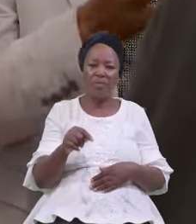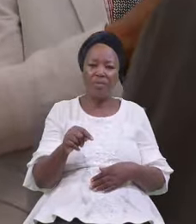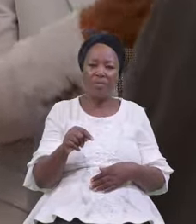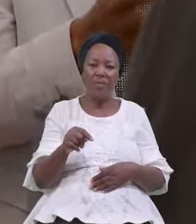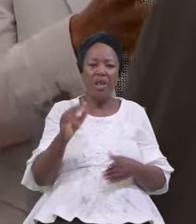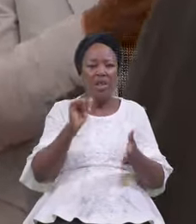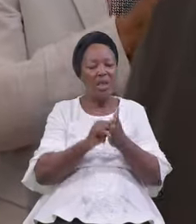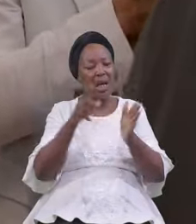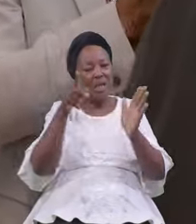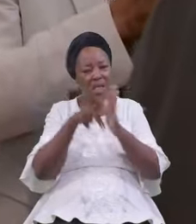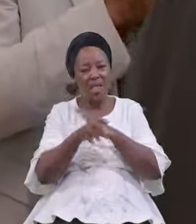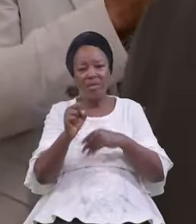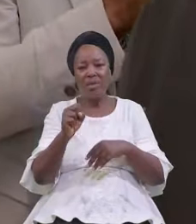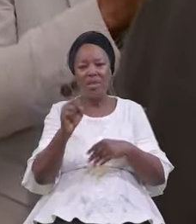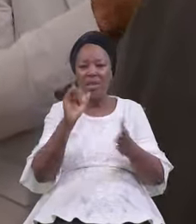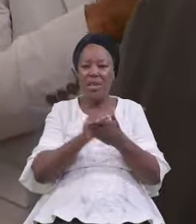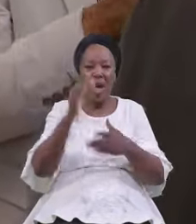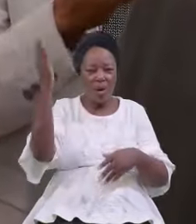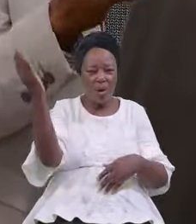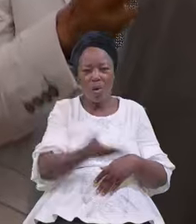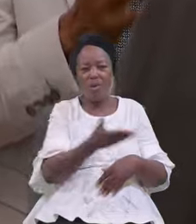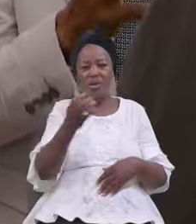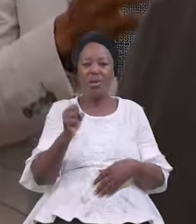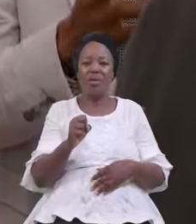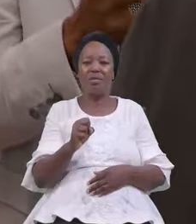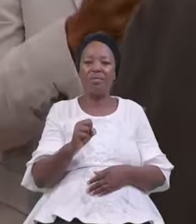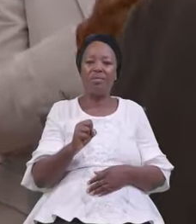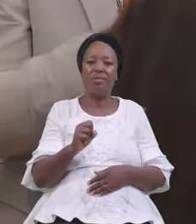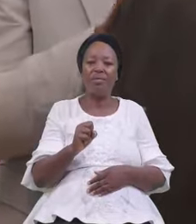that kills, that cuts.